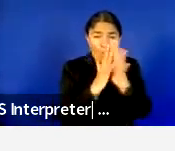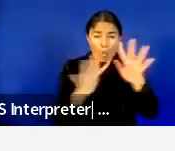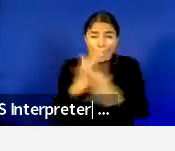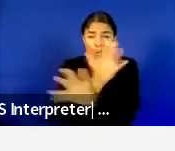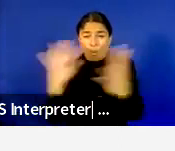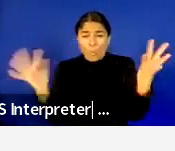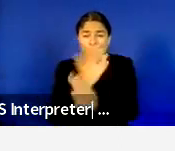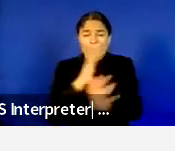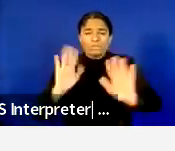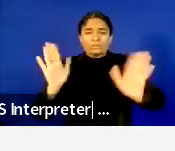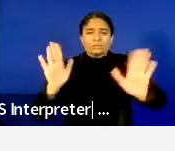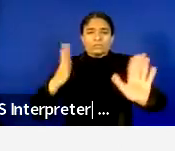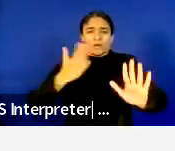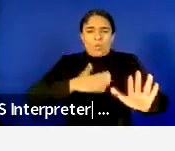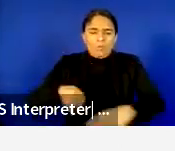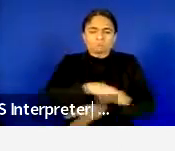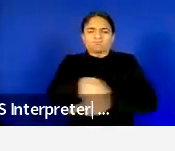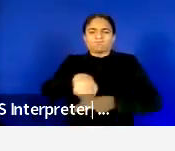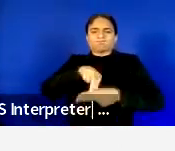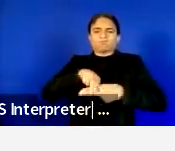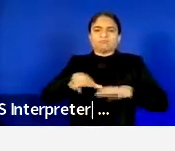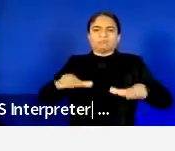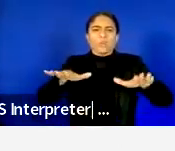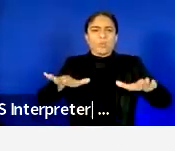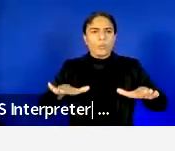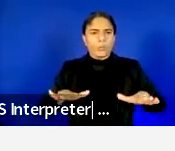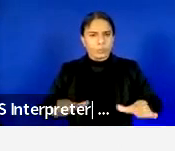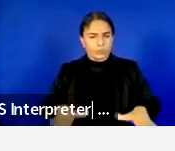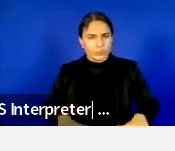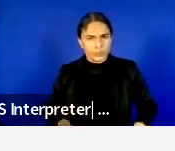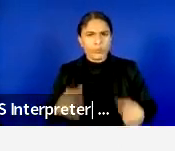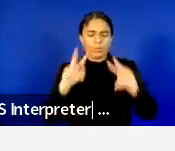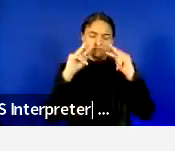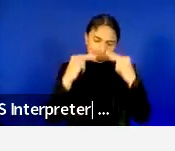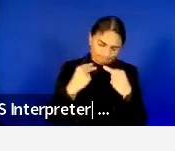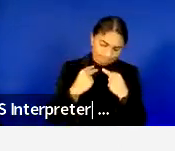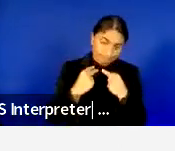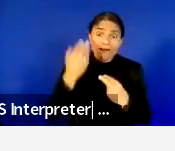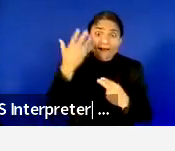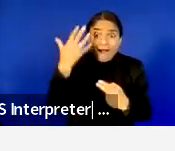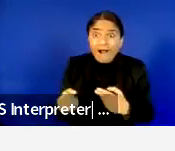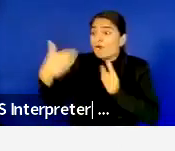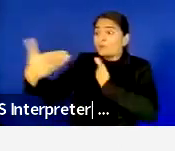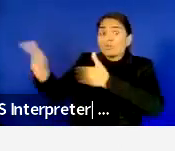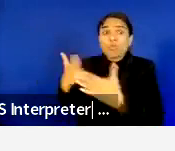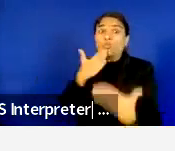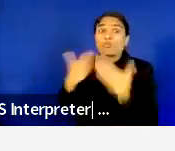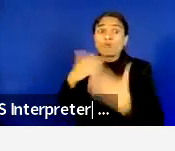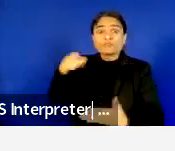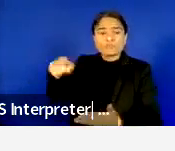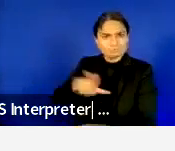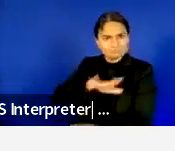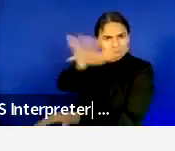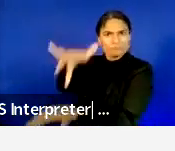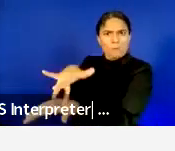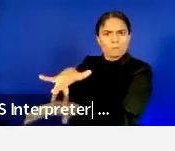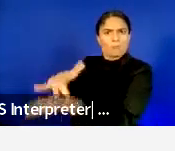Center where this can be done. And there were also like yoga classes and stress relieving